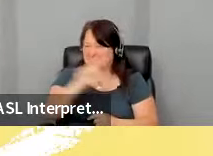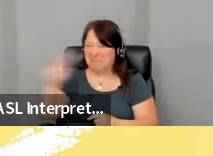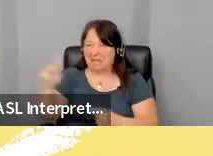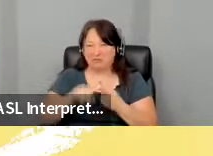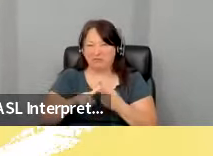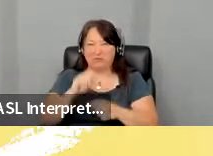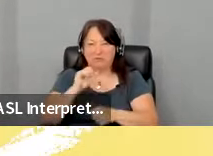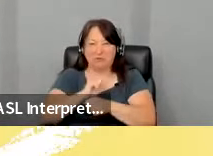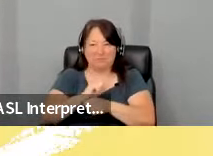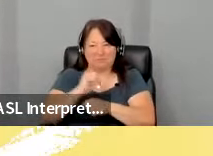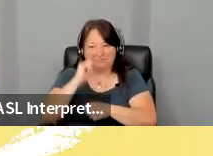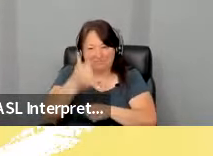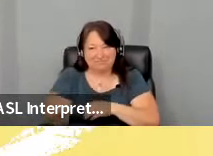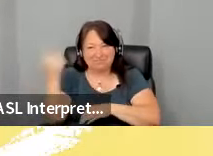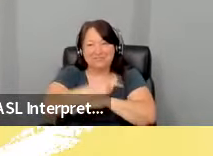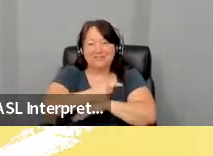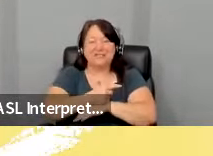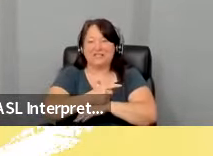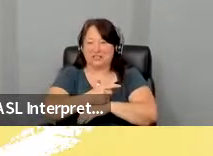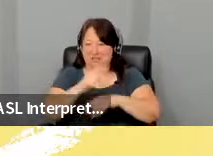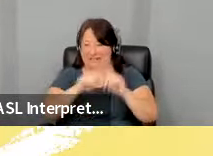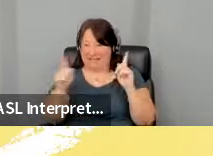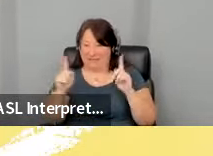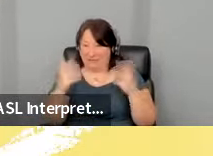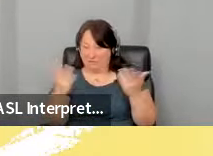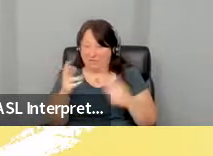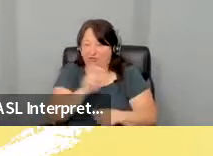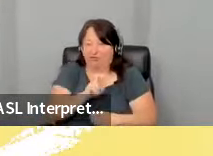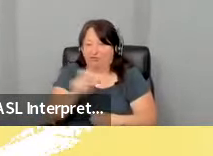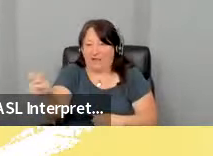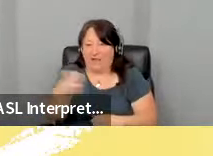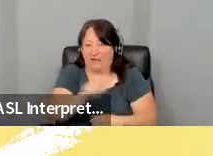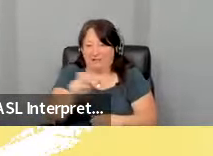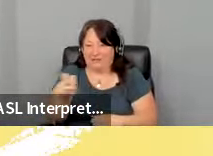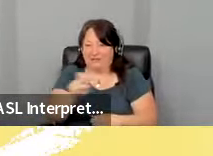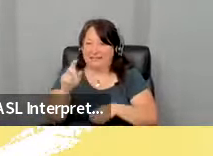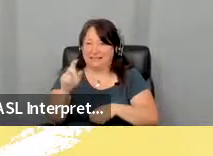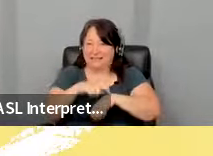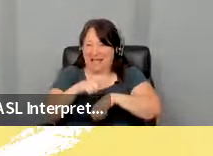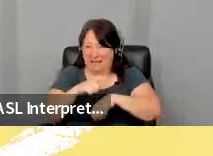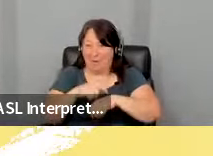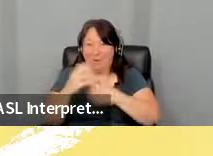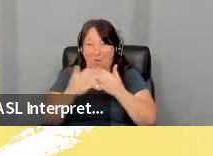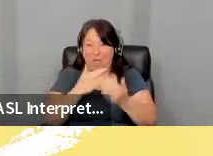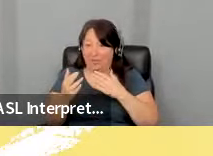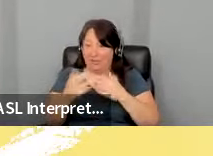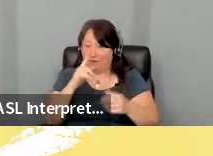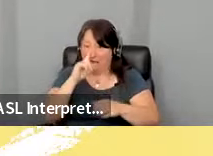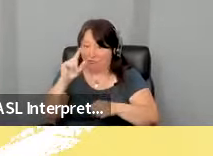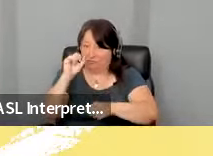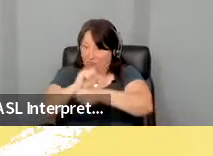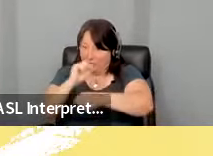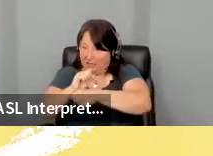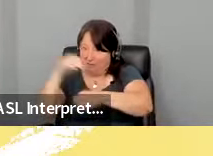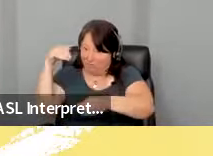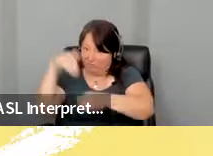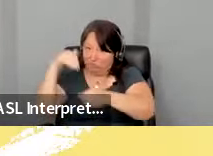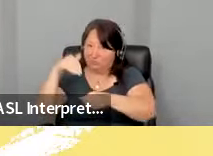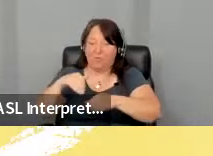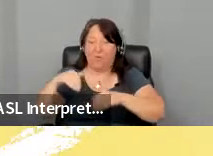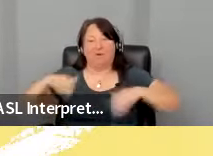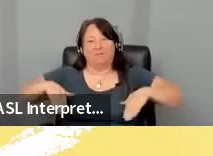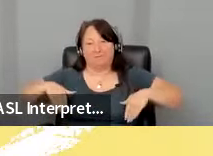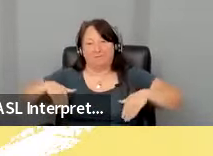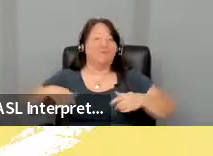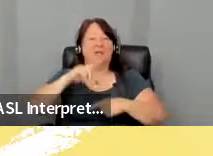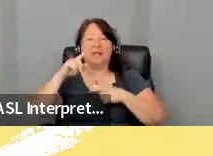the difference is that travel time to and from set, whether that's on the clock or not. Again, there's a lot of detail to when you're